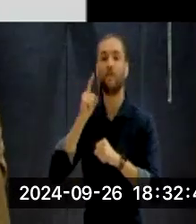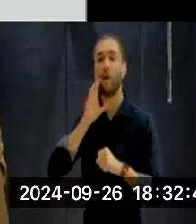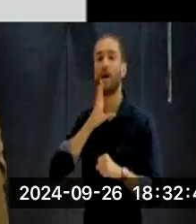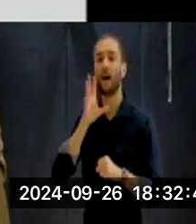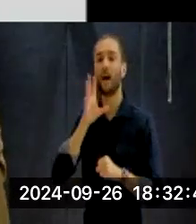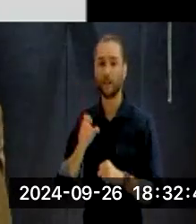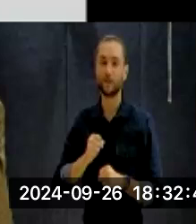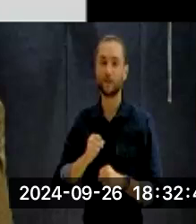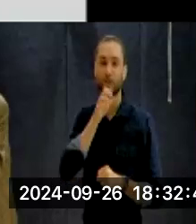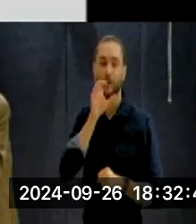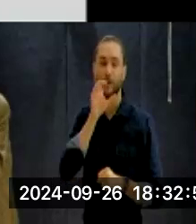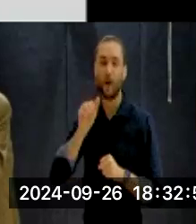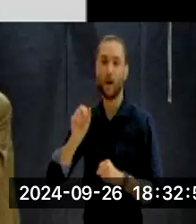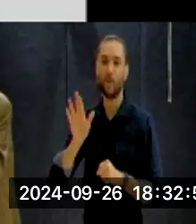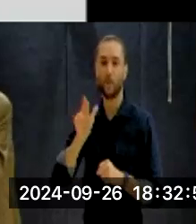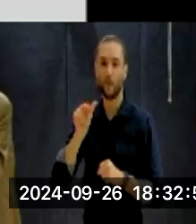financial, close quote.